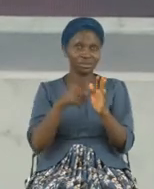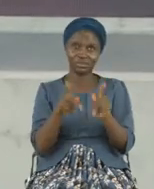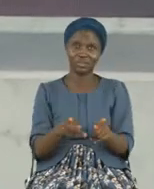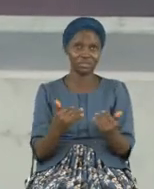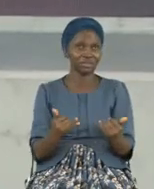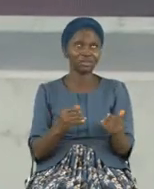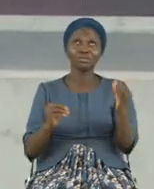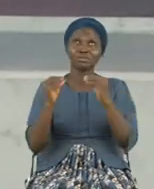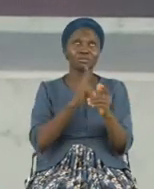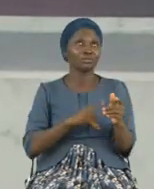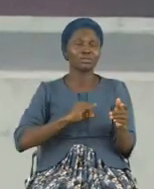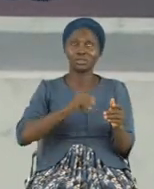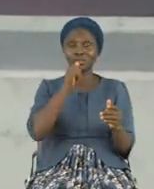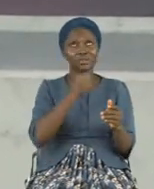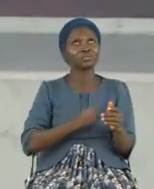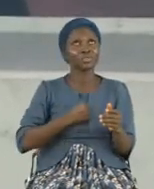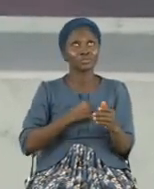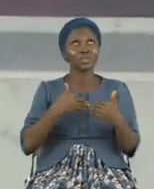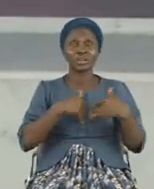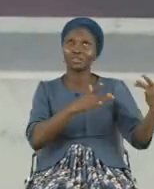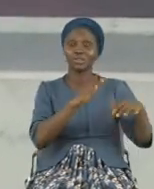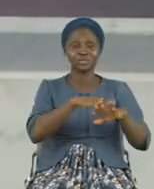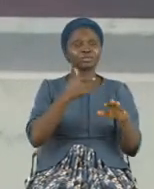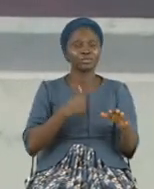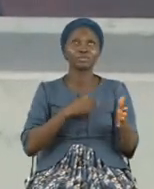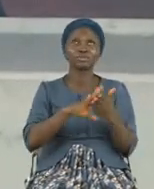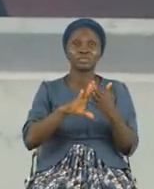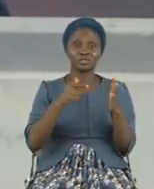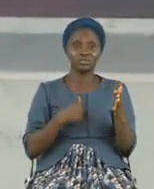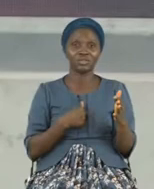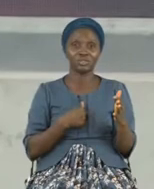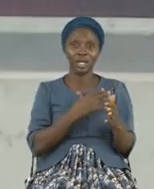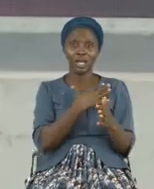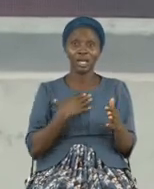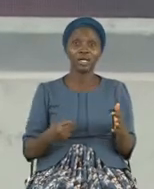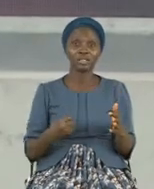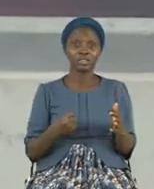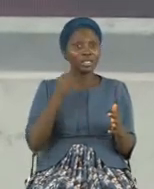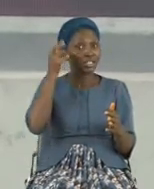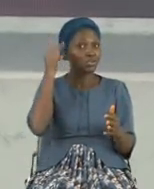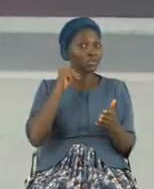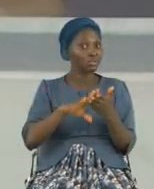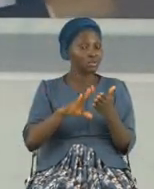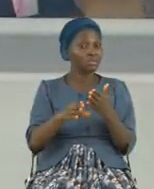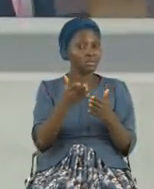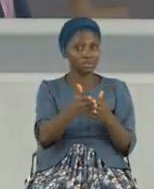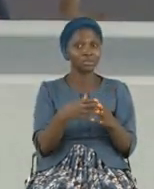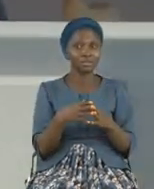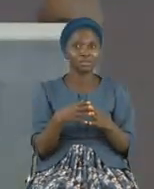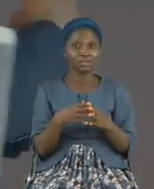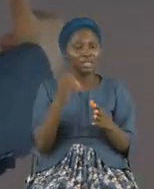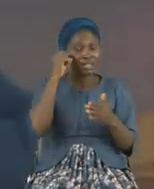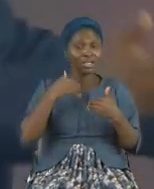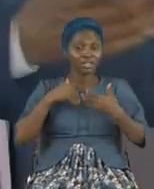sorry. Have mercy on me. Forgive me. And he was forgiven. He had peace. He had